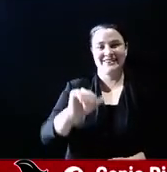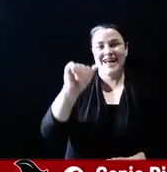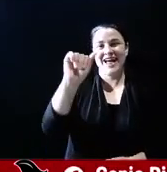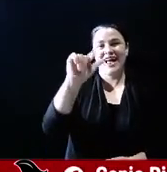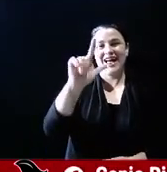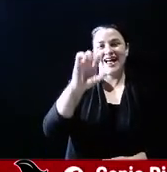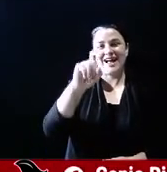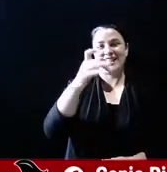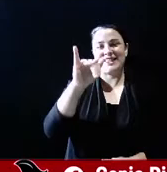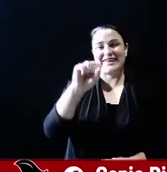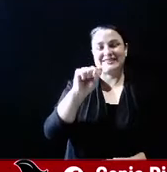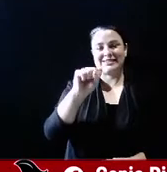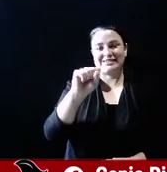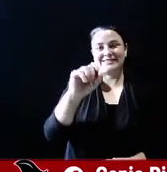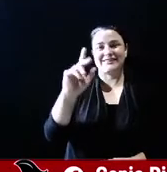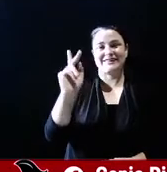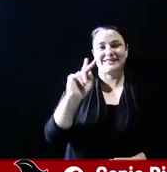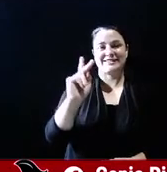Alexis Lee Kenner.